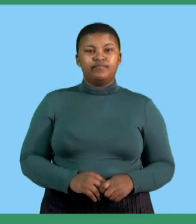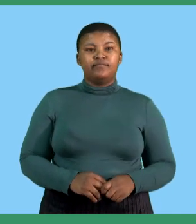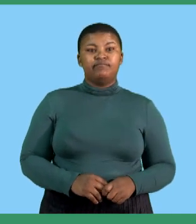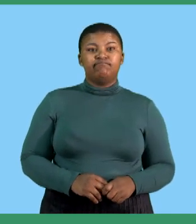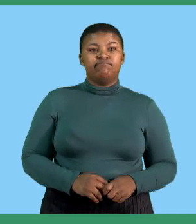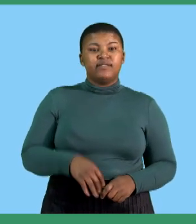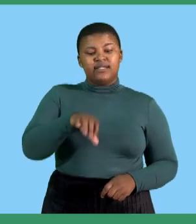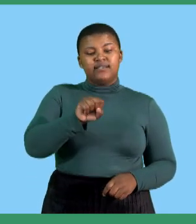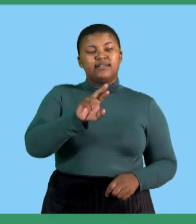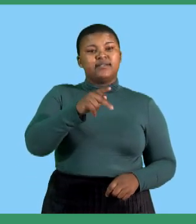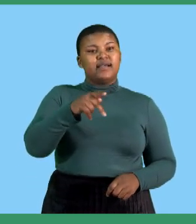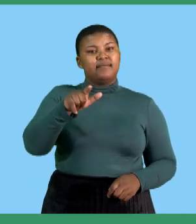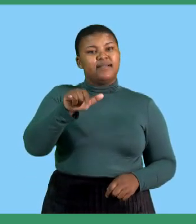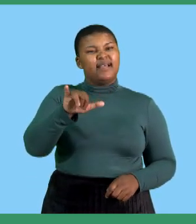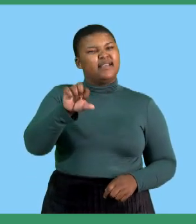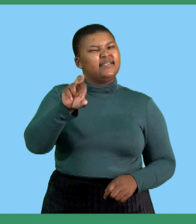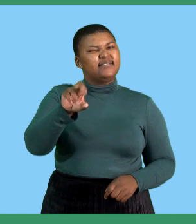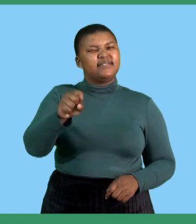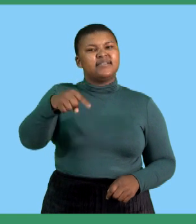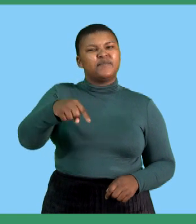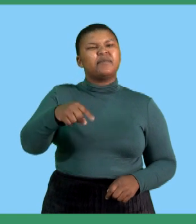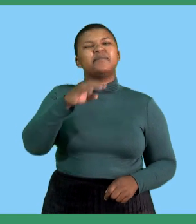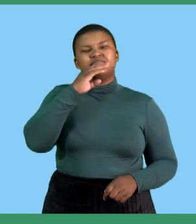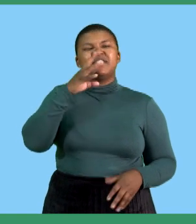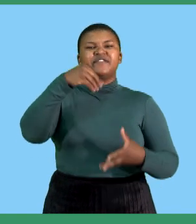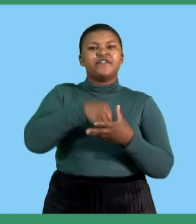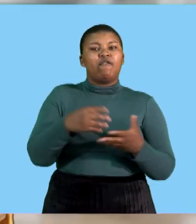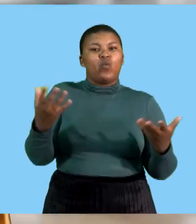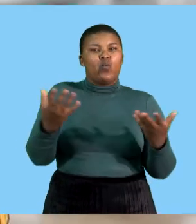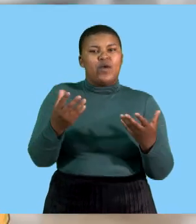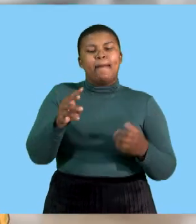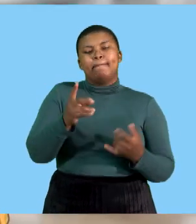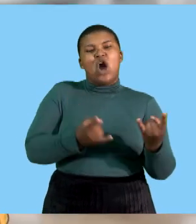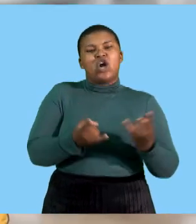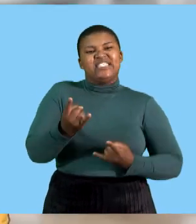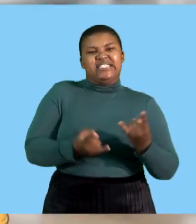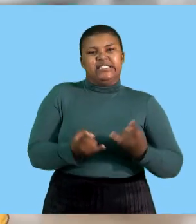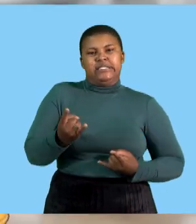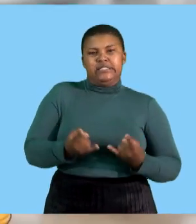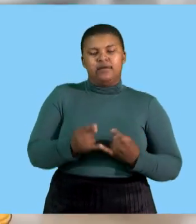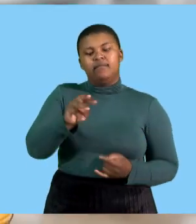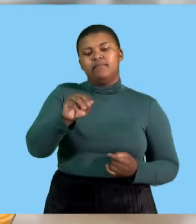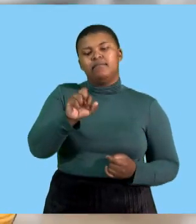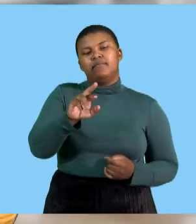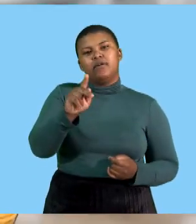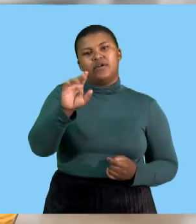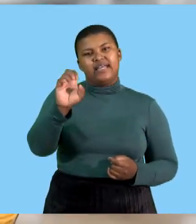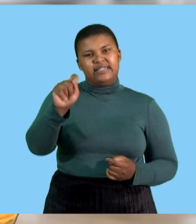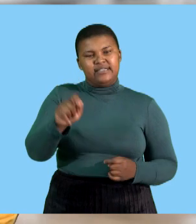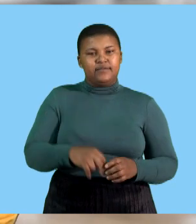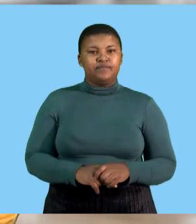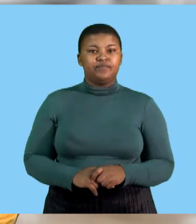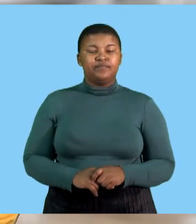B is our suppliers. And suppliers, of course, is one of the components in the market environment.